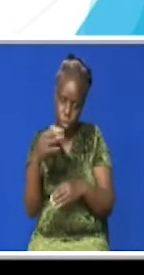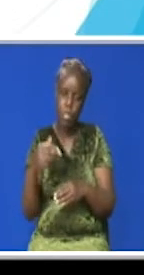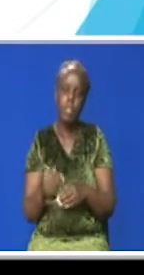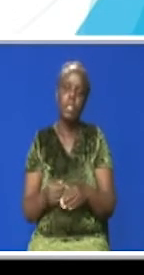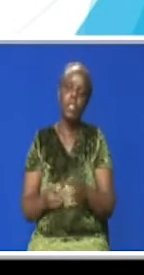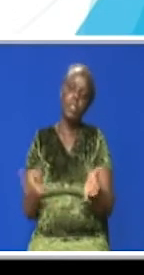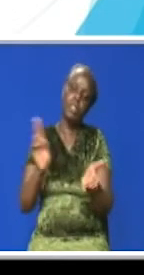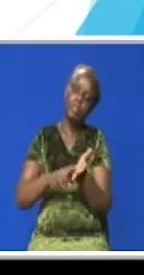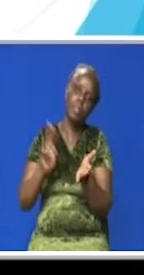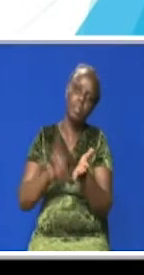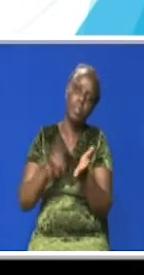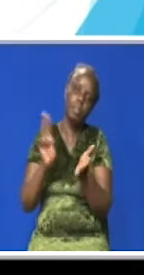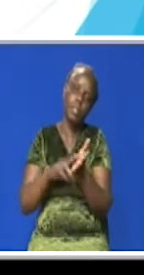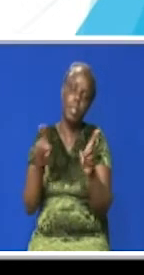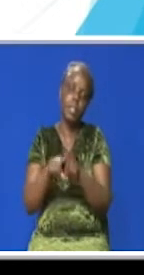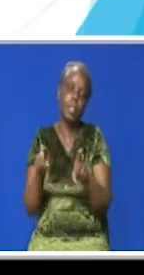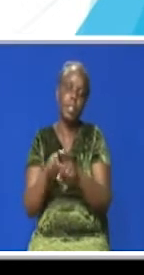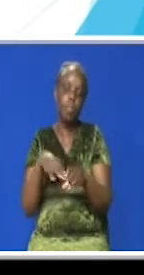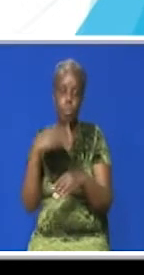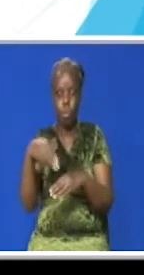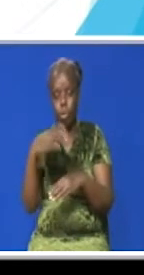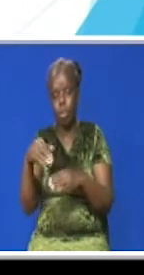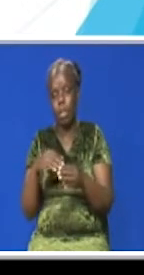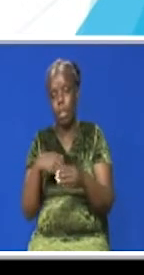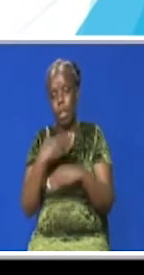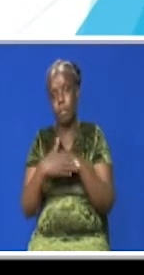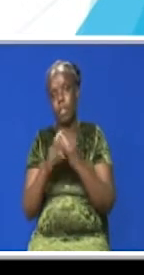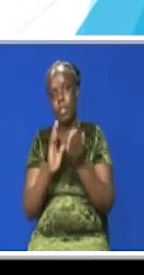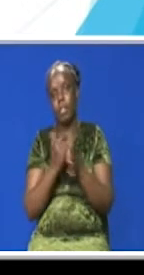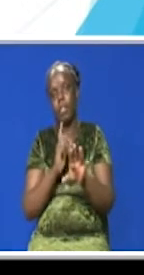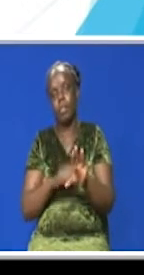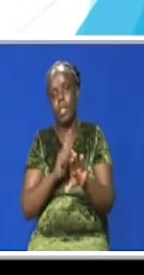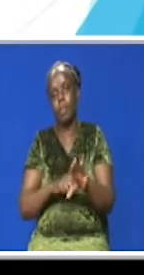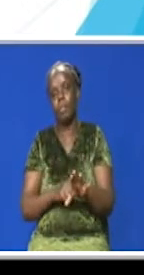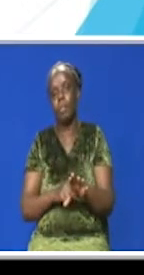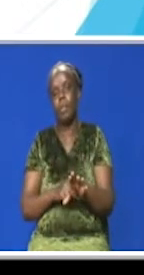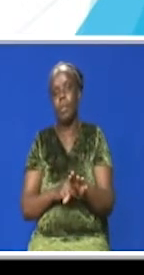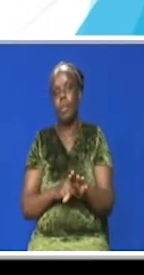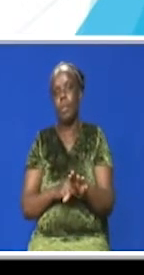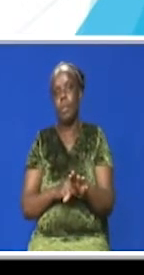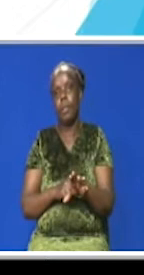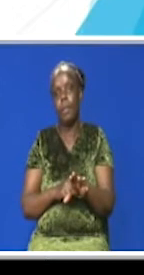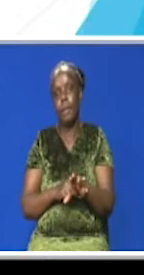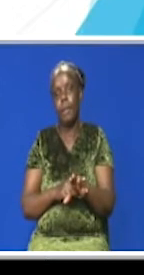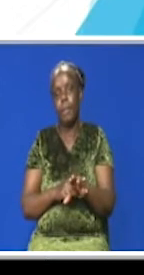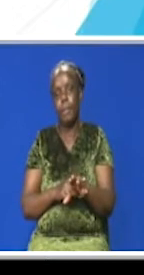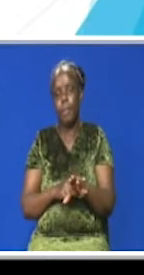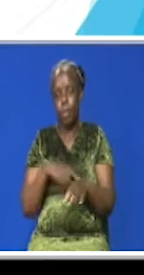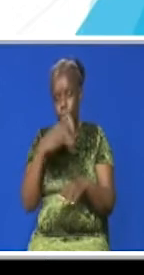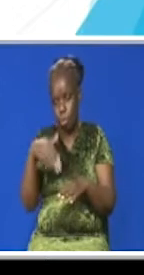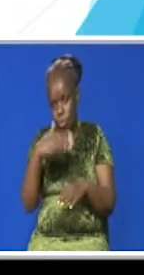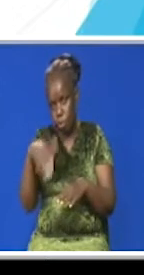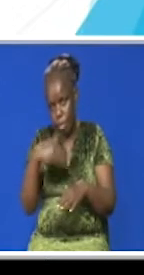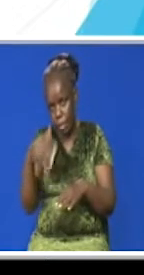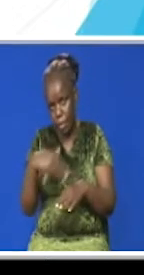repetitive basis, after a particular period of time. Regular means